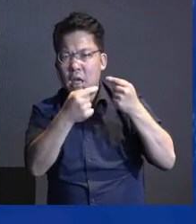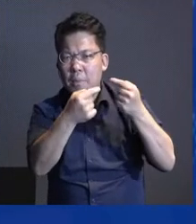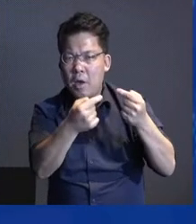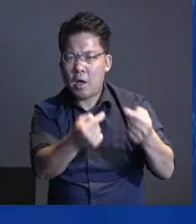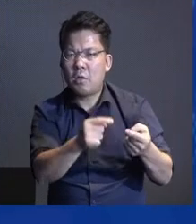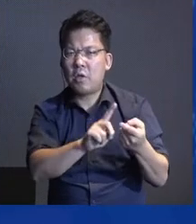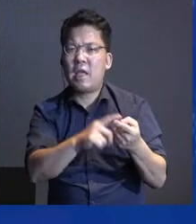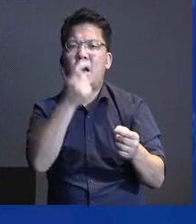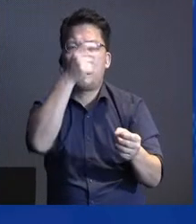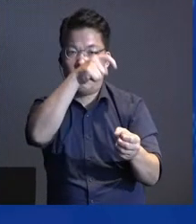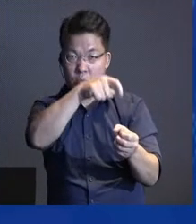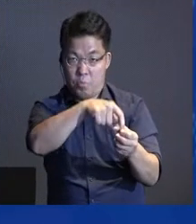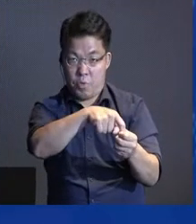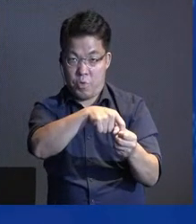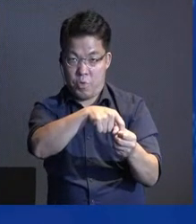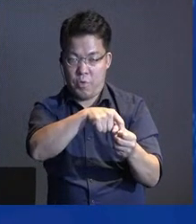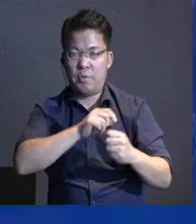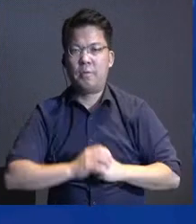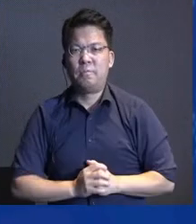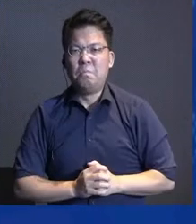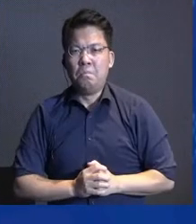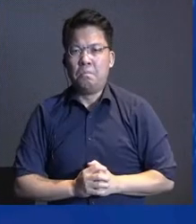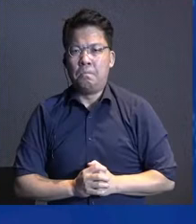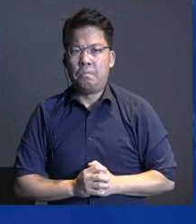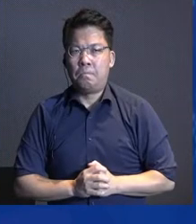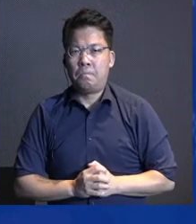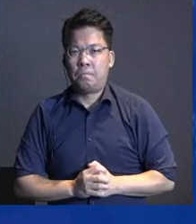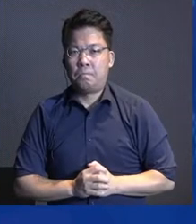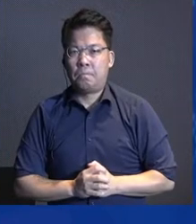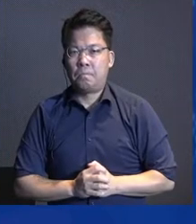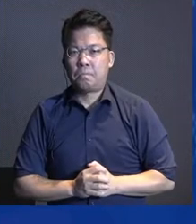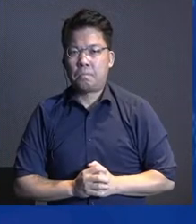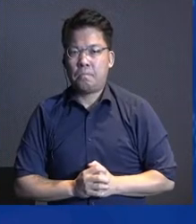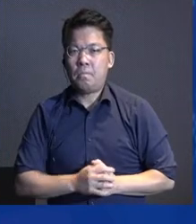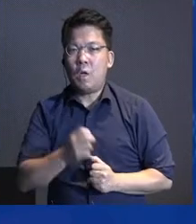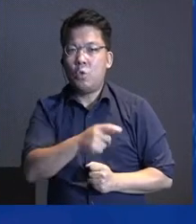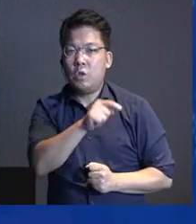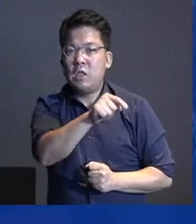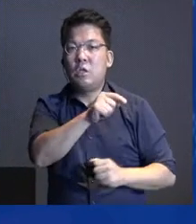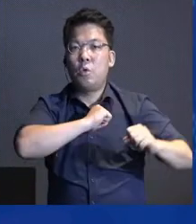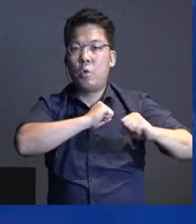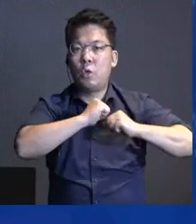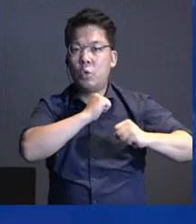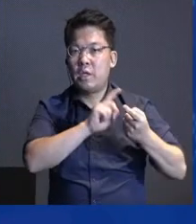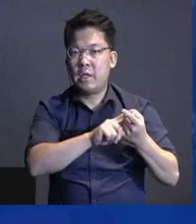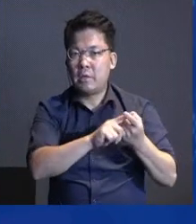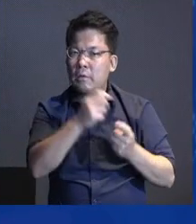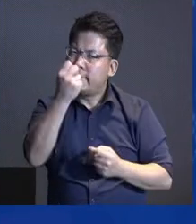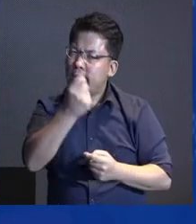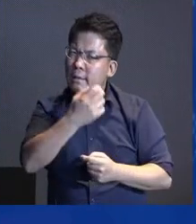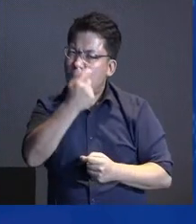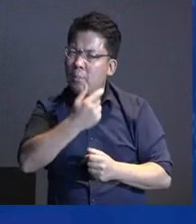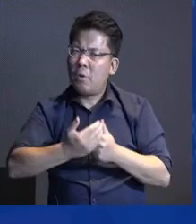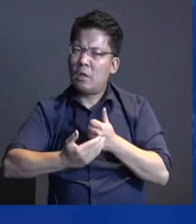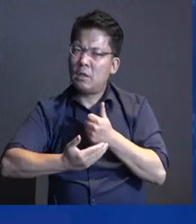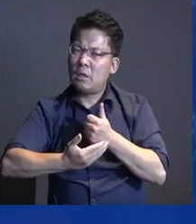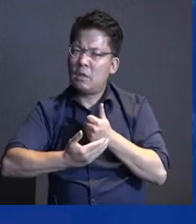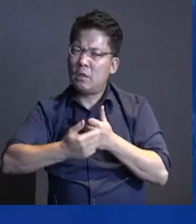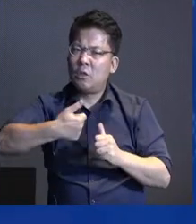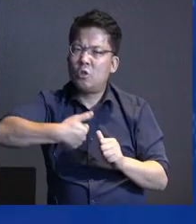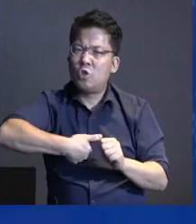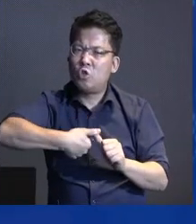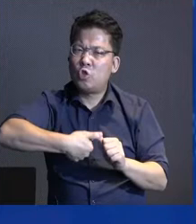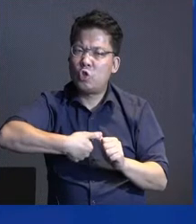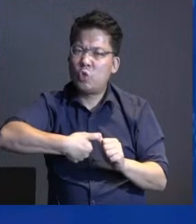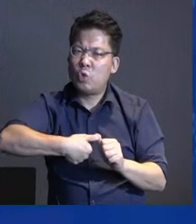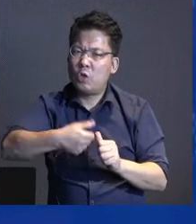We've also collected some voices, which I think might bring some flesh